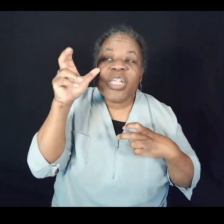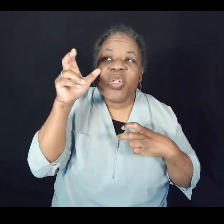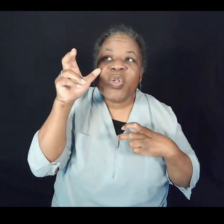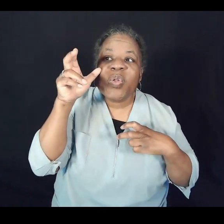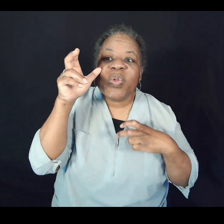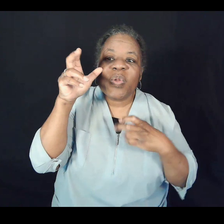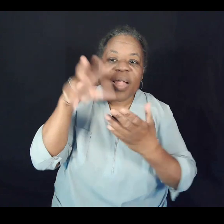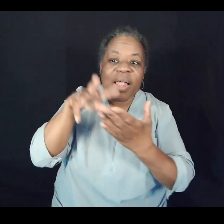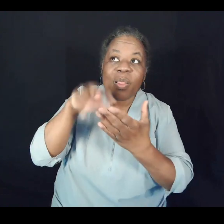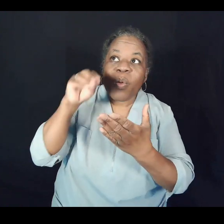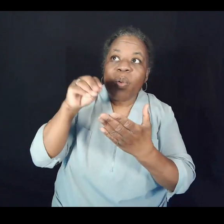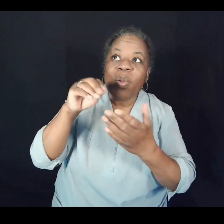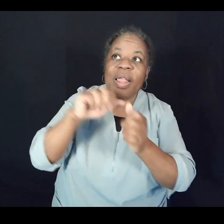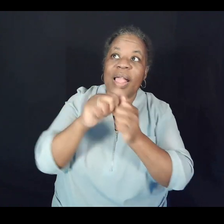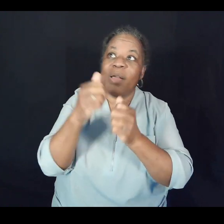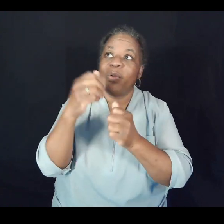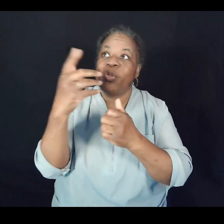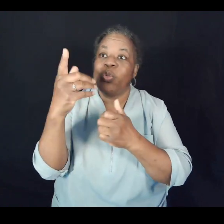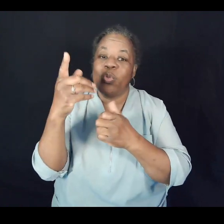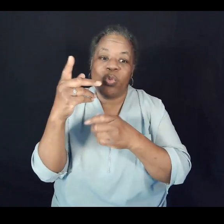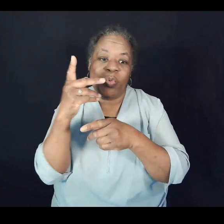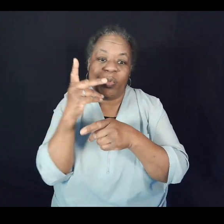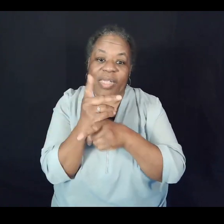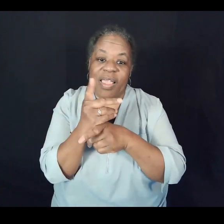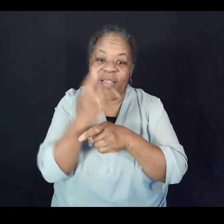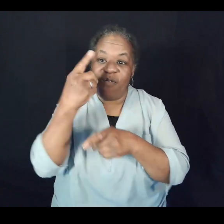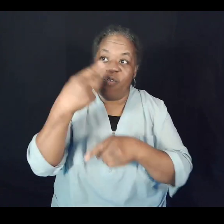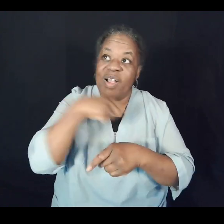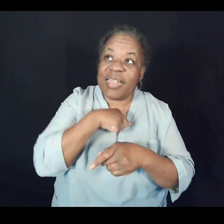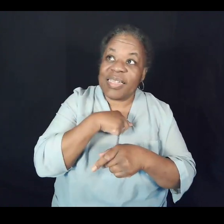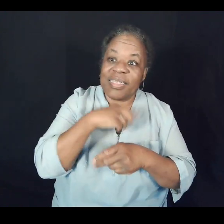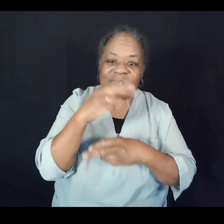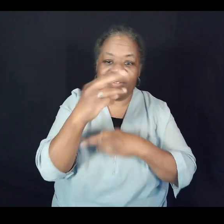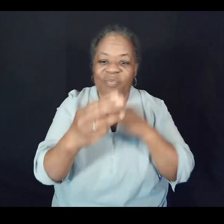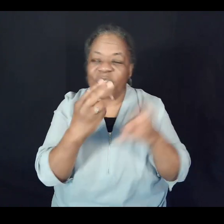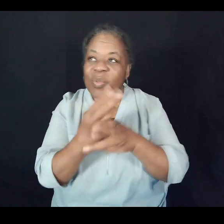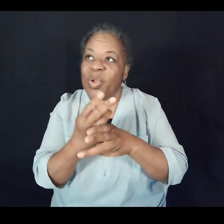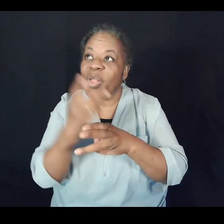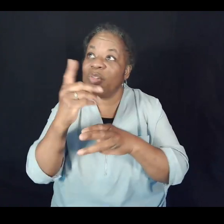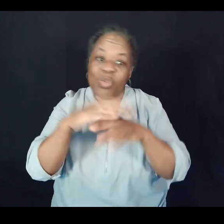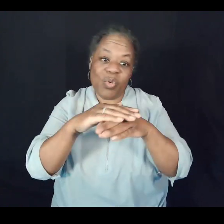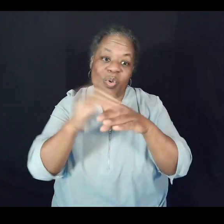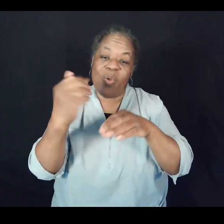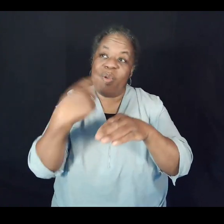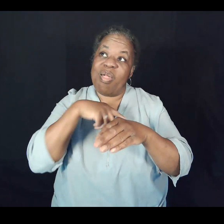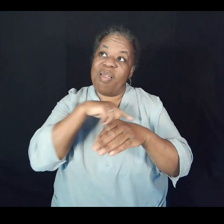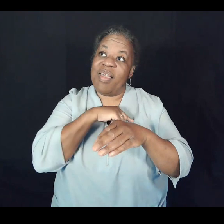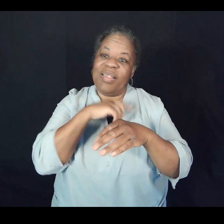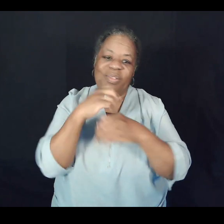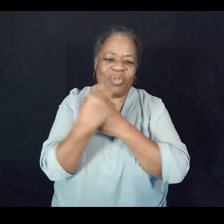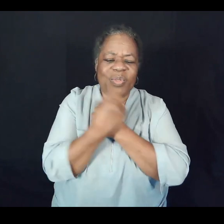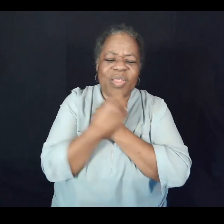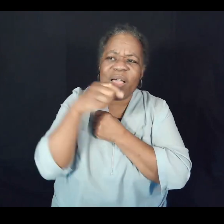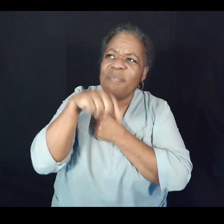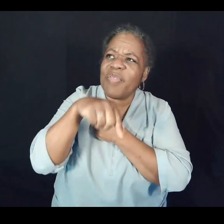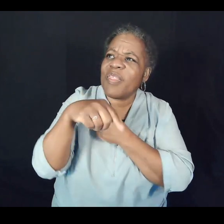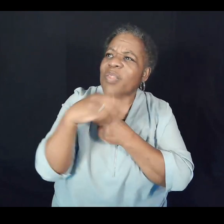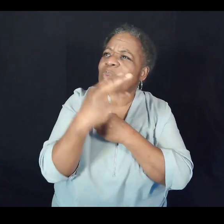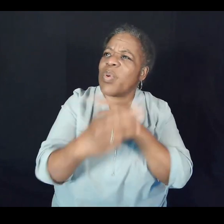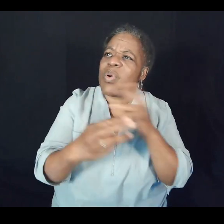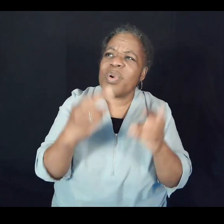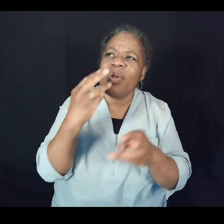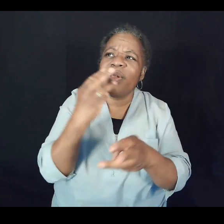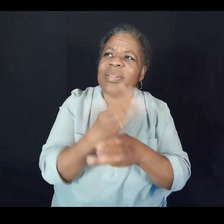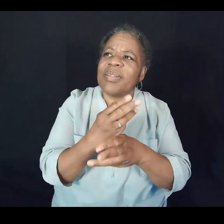much for us, but for the world, and how you call us, oh God, to love this world and steward this world well. We ask,